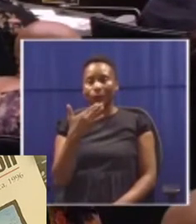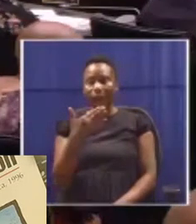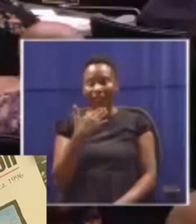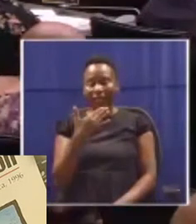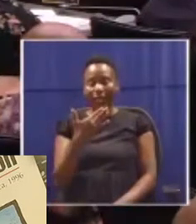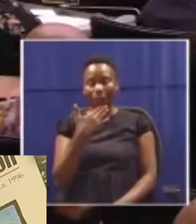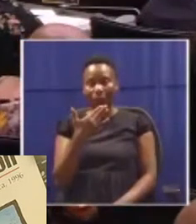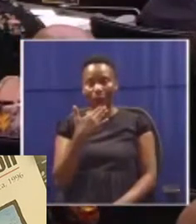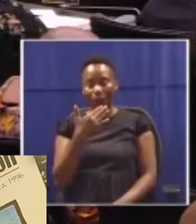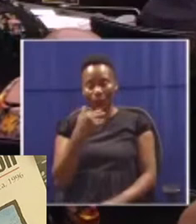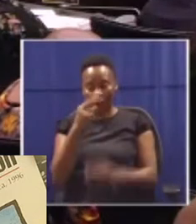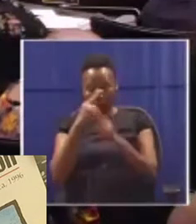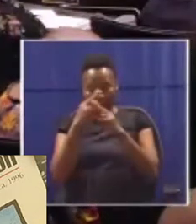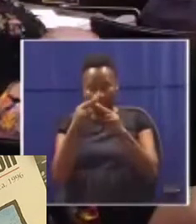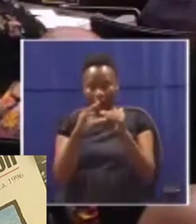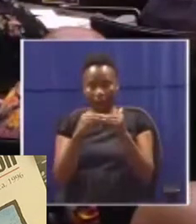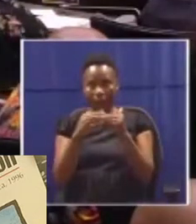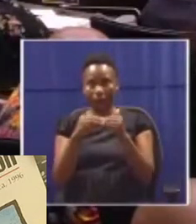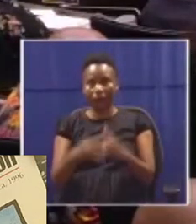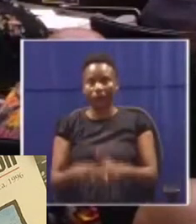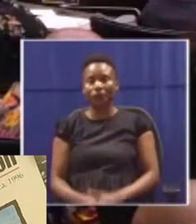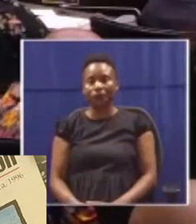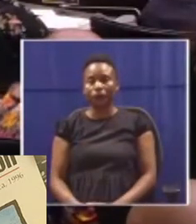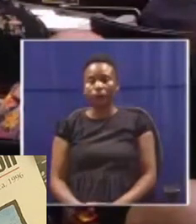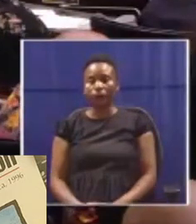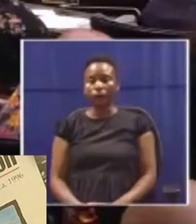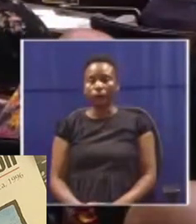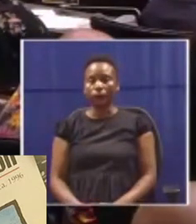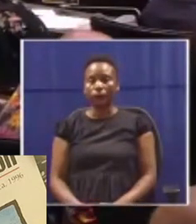Thank you, Honorable Member.